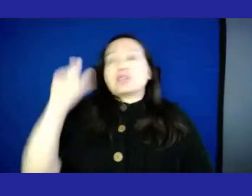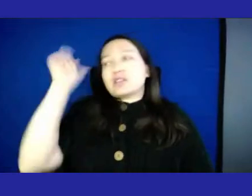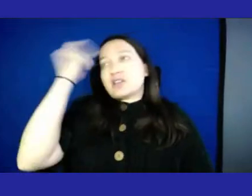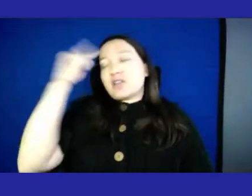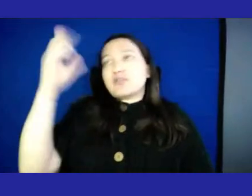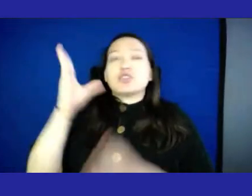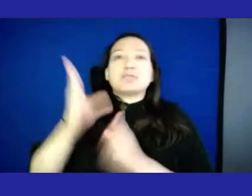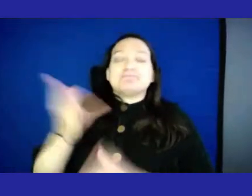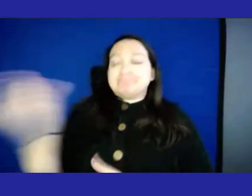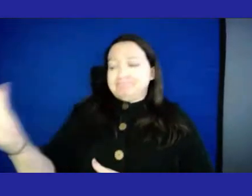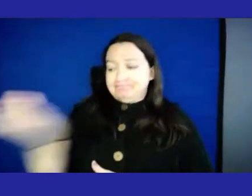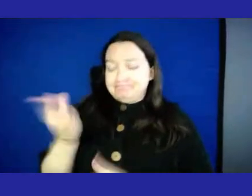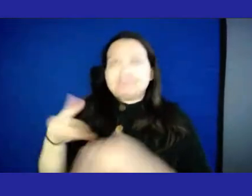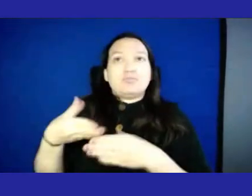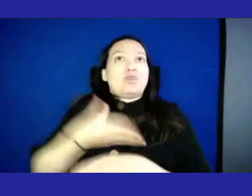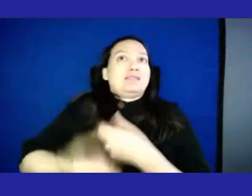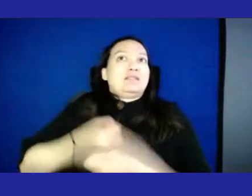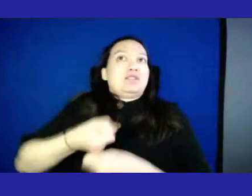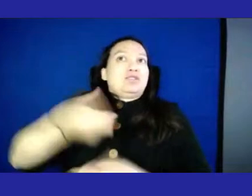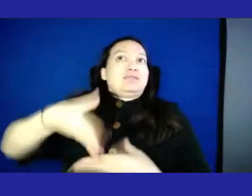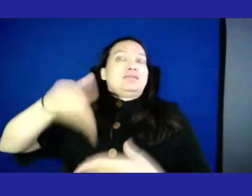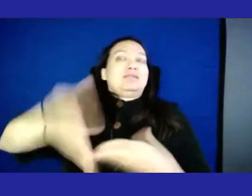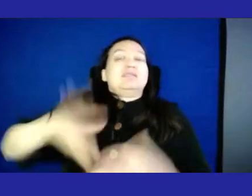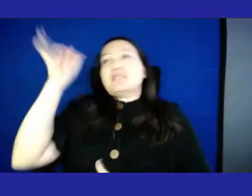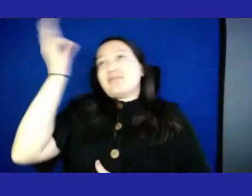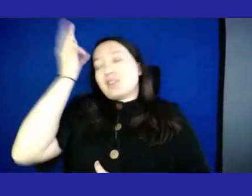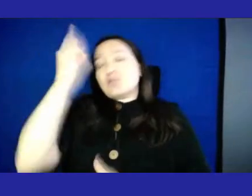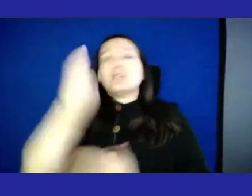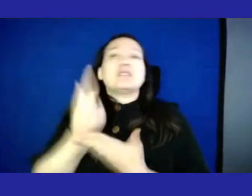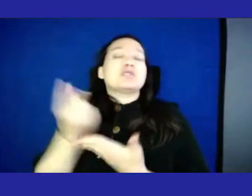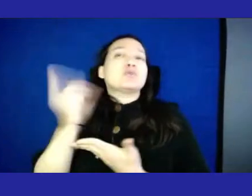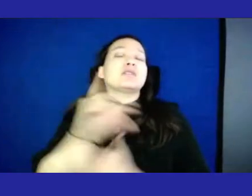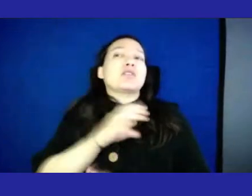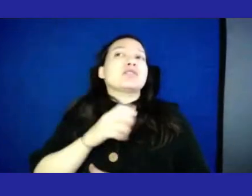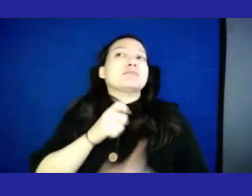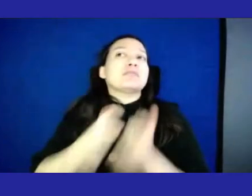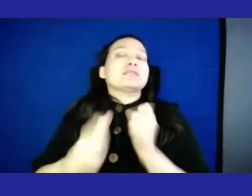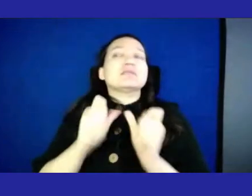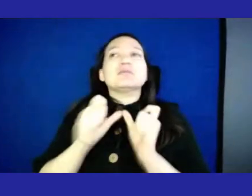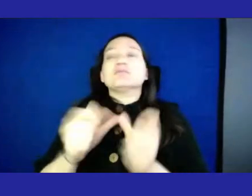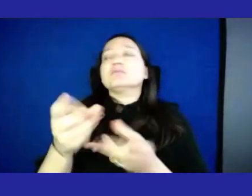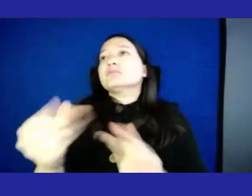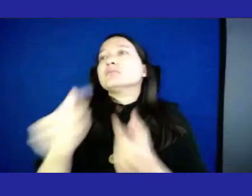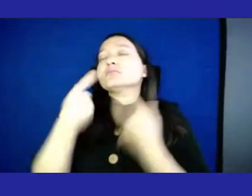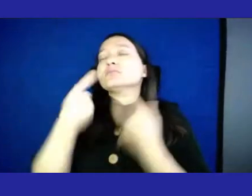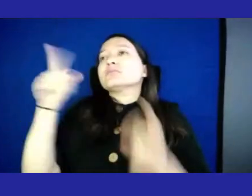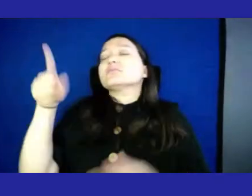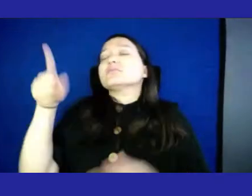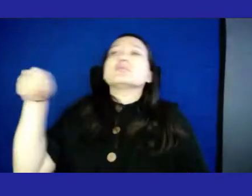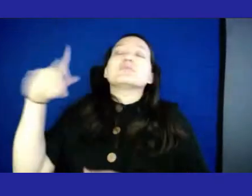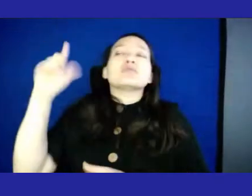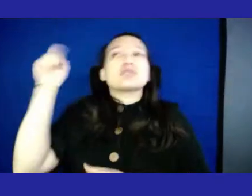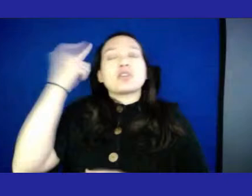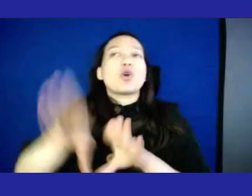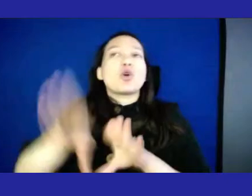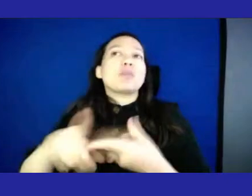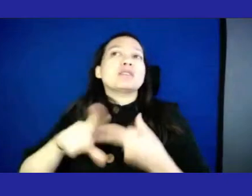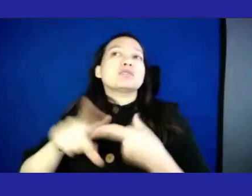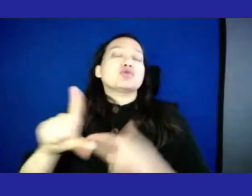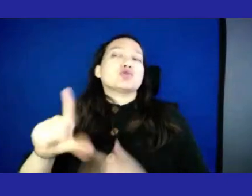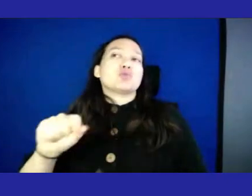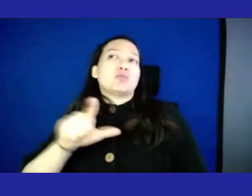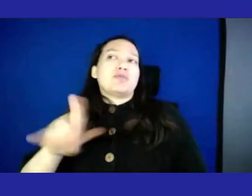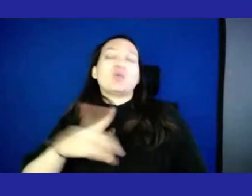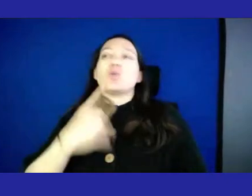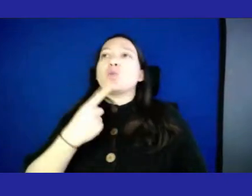year. On the federal level, last week, Congress passed a continuing resolution to keep the government open into 2024, with one